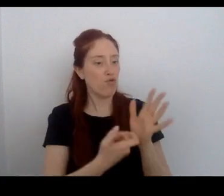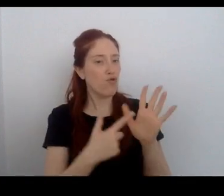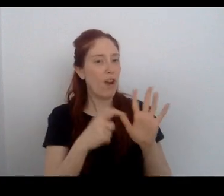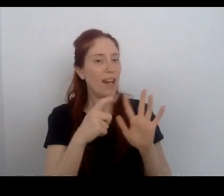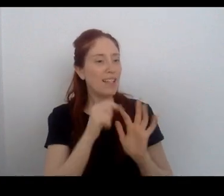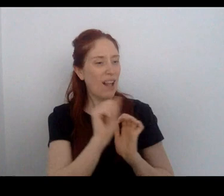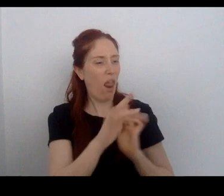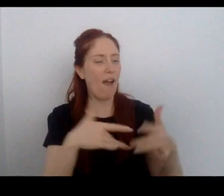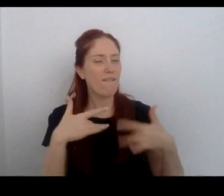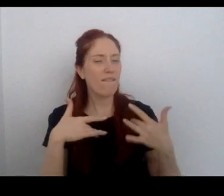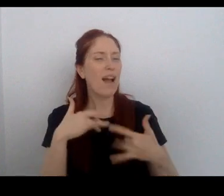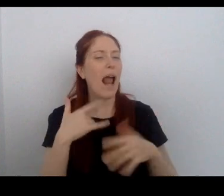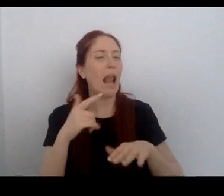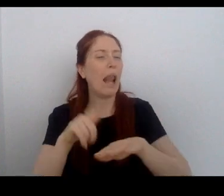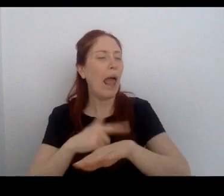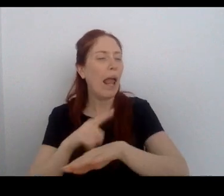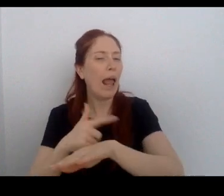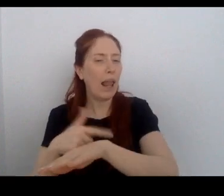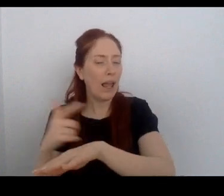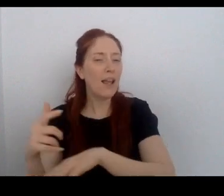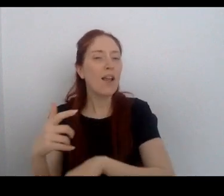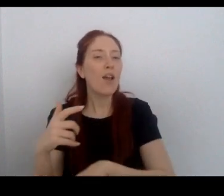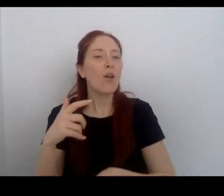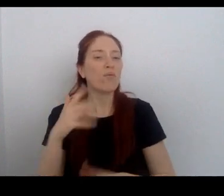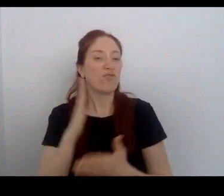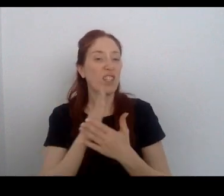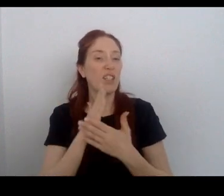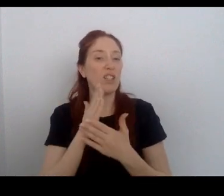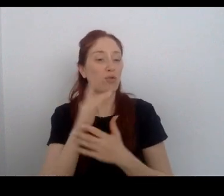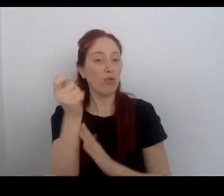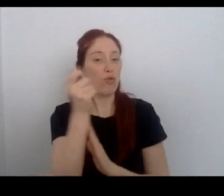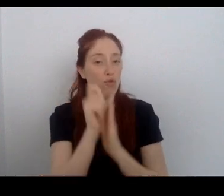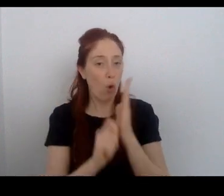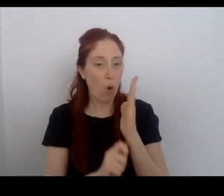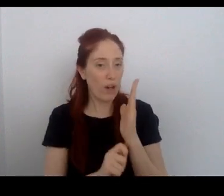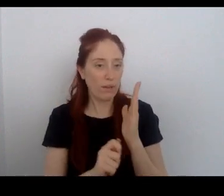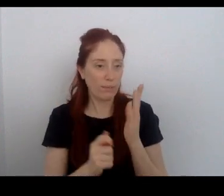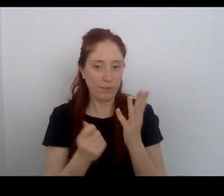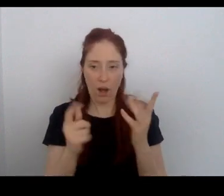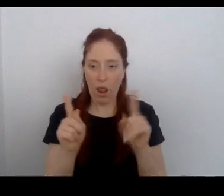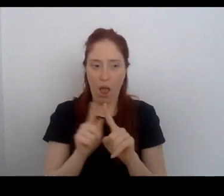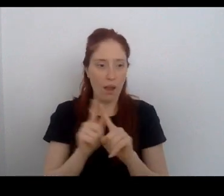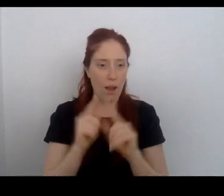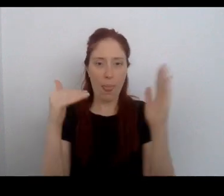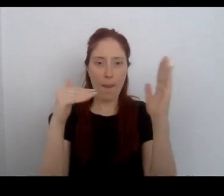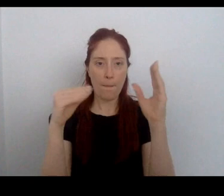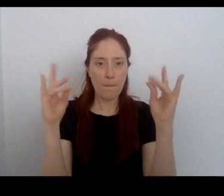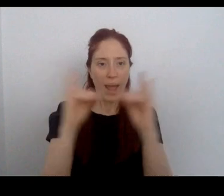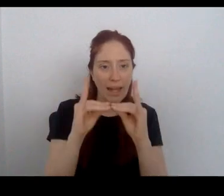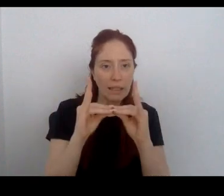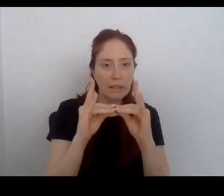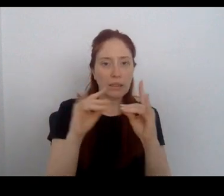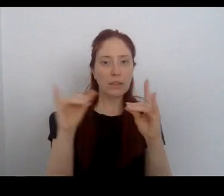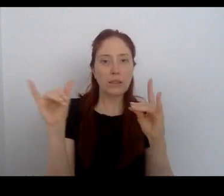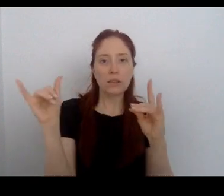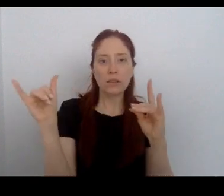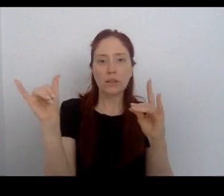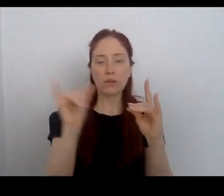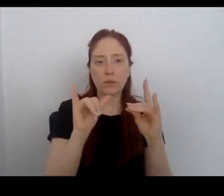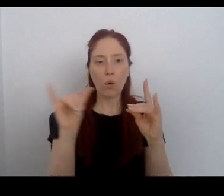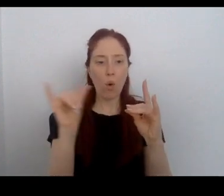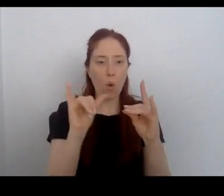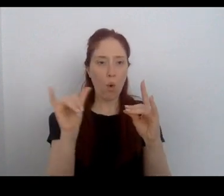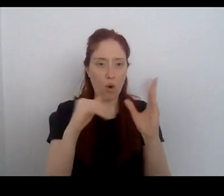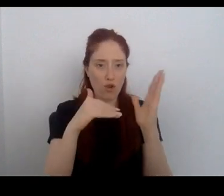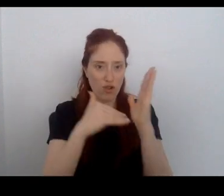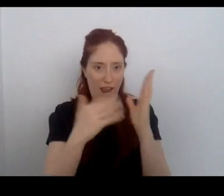was drawing, you know, in her own bedroom, and you might just get the edge of a bed or a piece of fabric draped over a chair, but how she